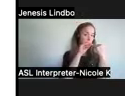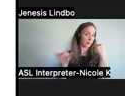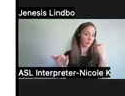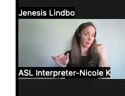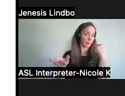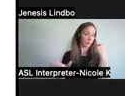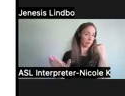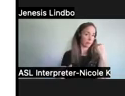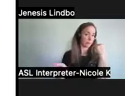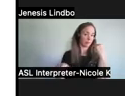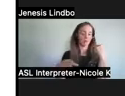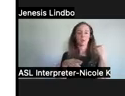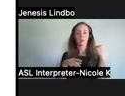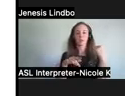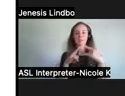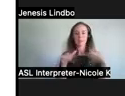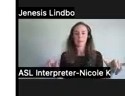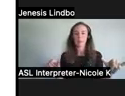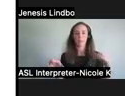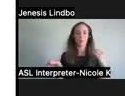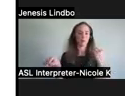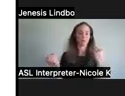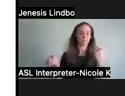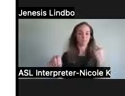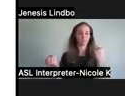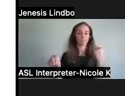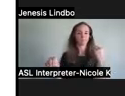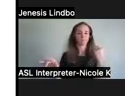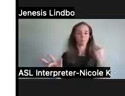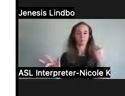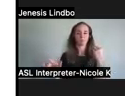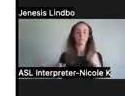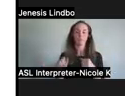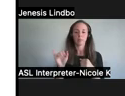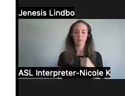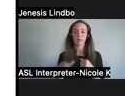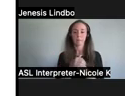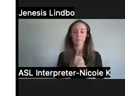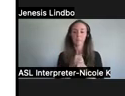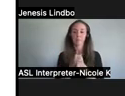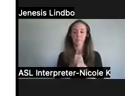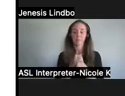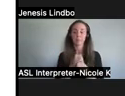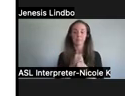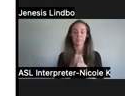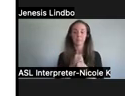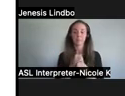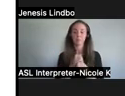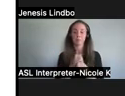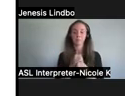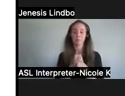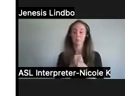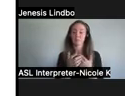joystick to allow someone to play video games with an adaptive switch or adaptive joystick that they use in their hand. So it works